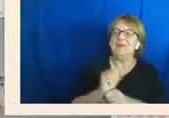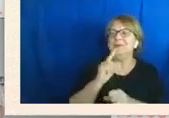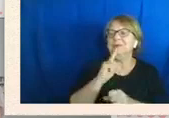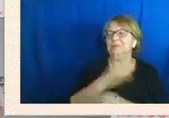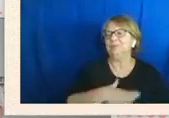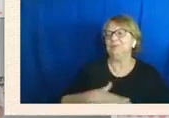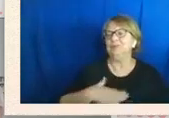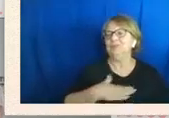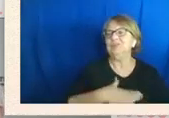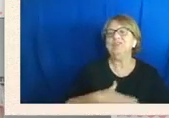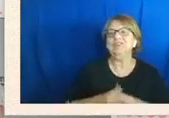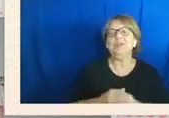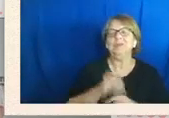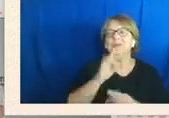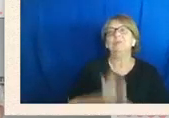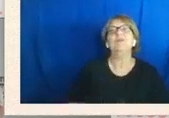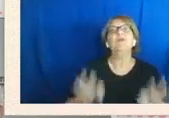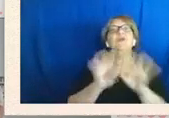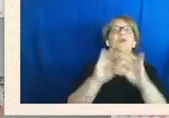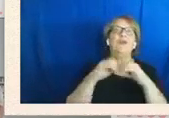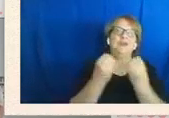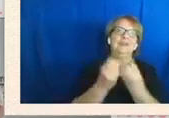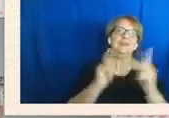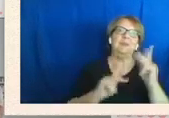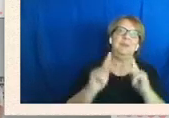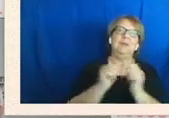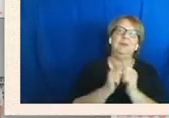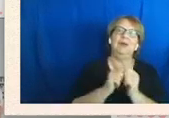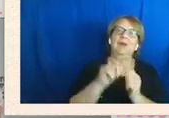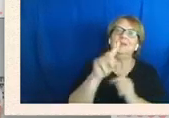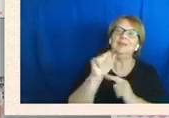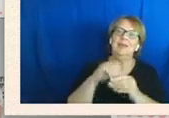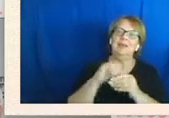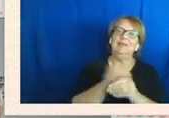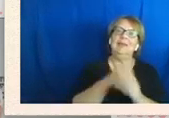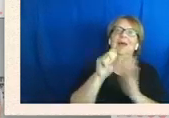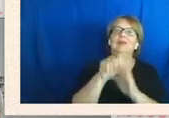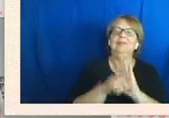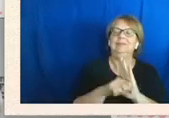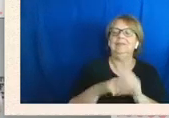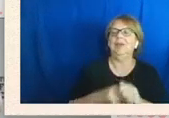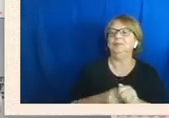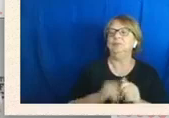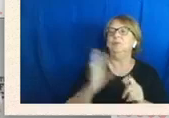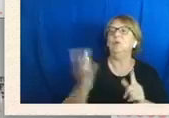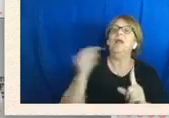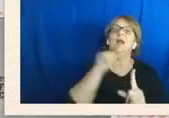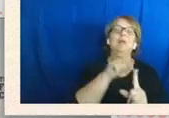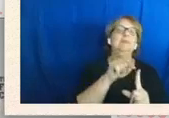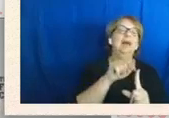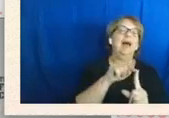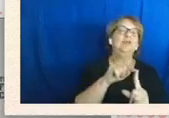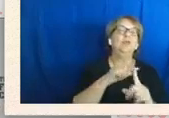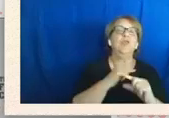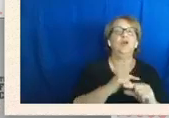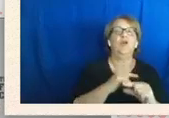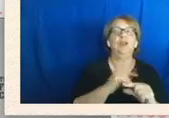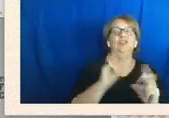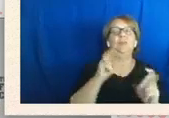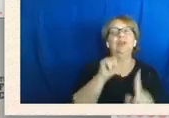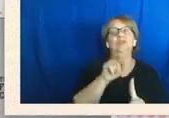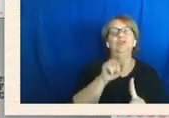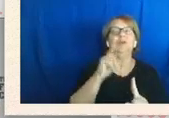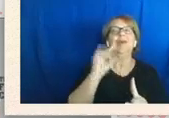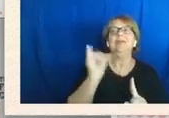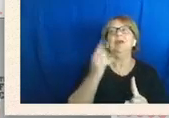important organization for people with disabilities here in our state. And I think, when it comes back to the guardianship issue, it sounds like one of the big